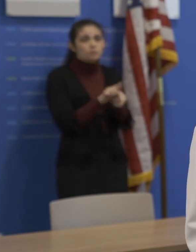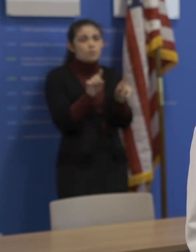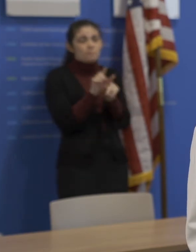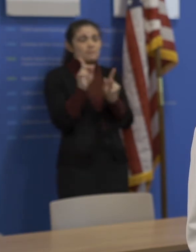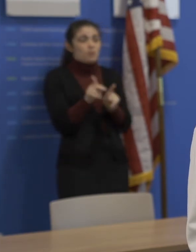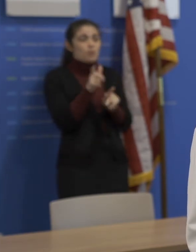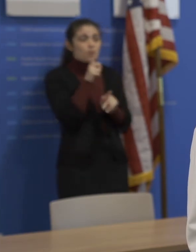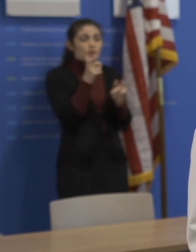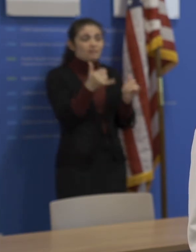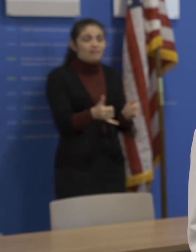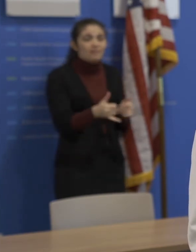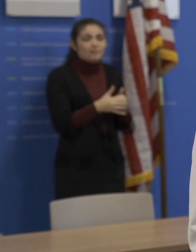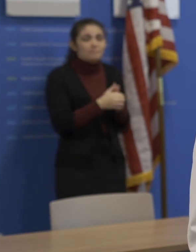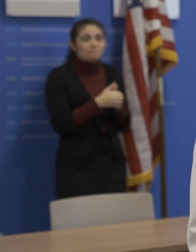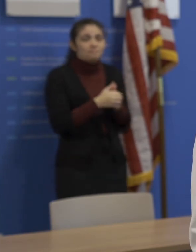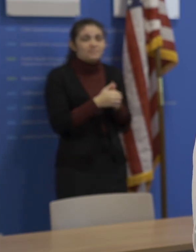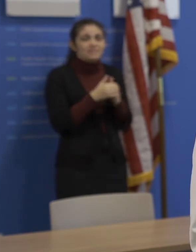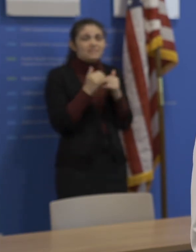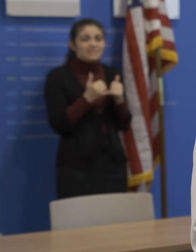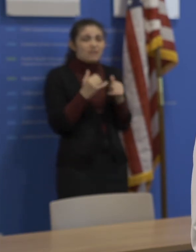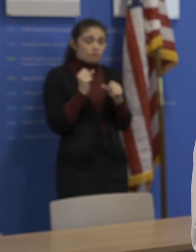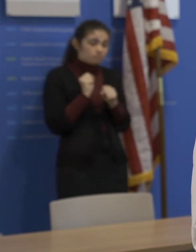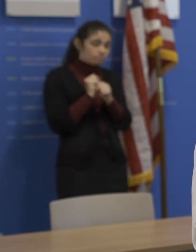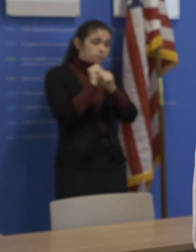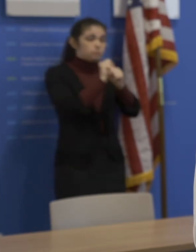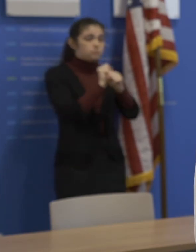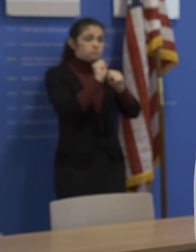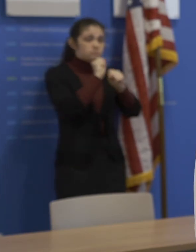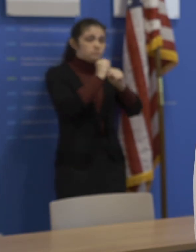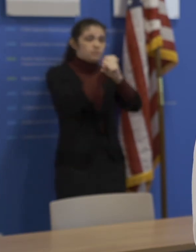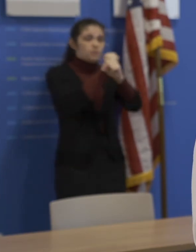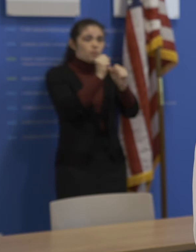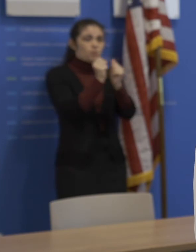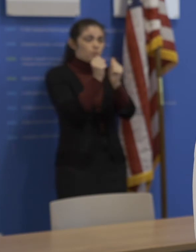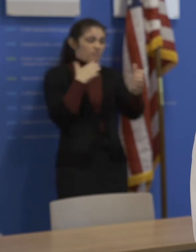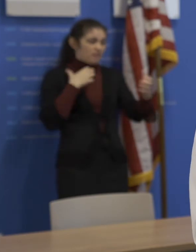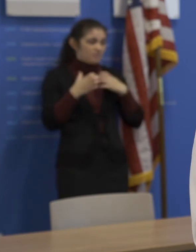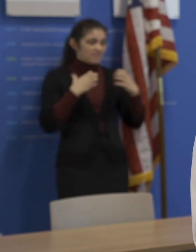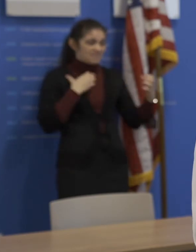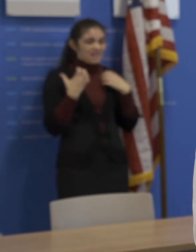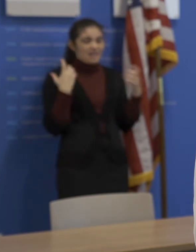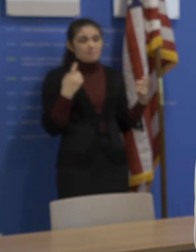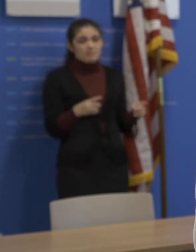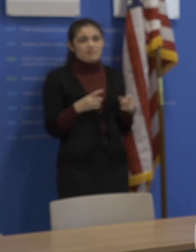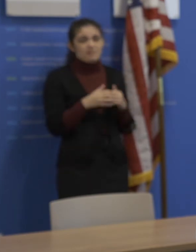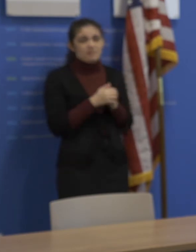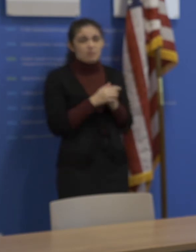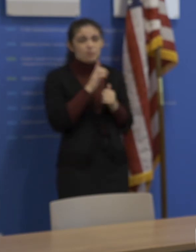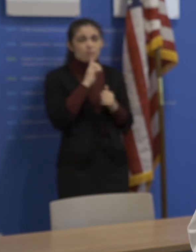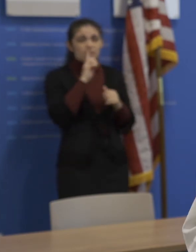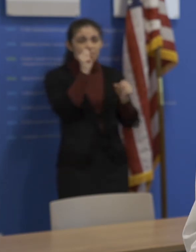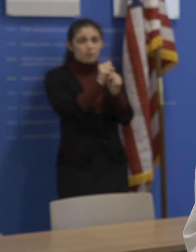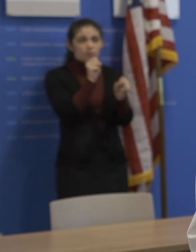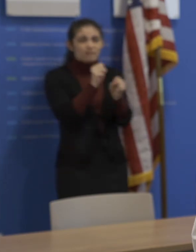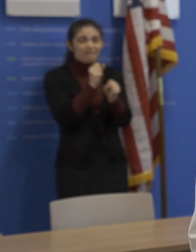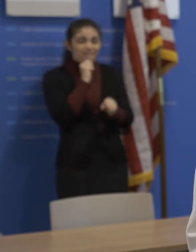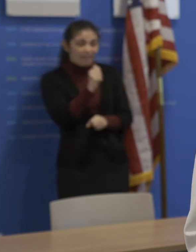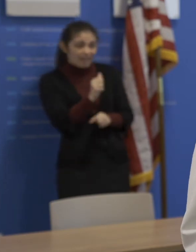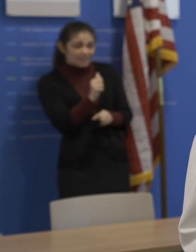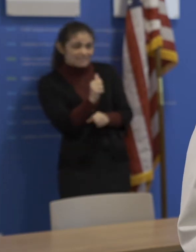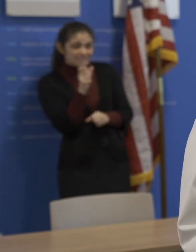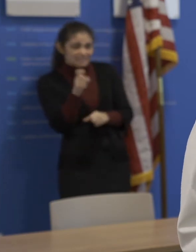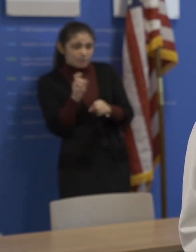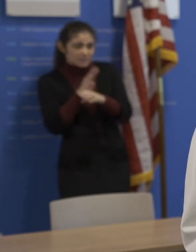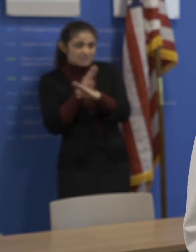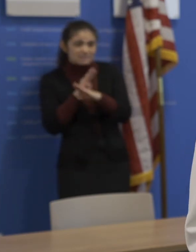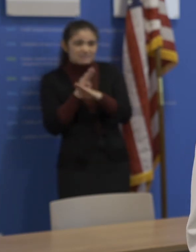the ones who are now also on enforcement, and they're going out with the complaints that we're getting around essential businesses and non-essential businesses.